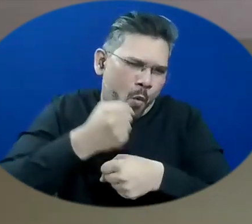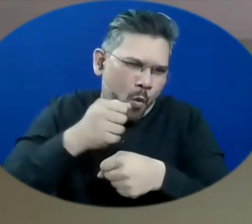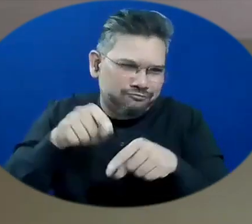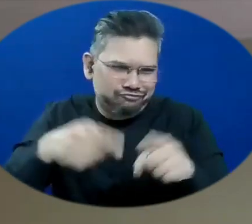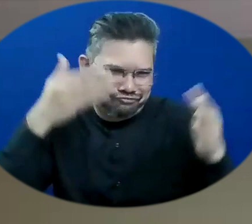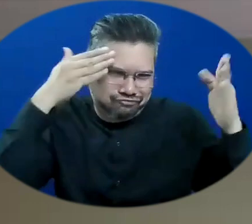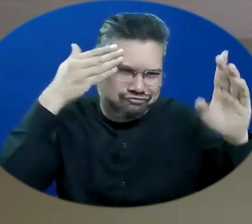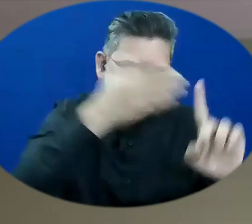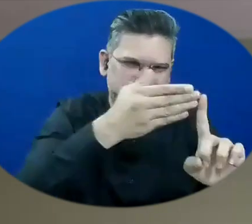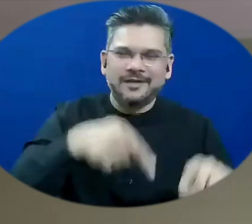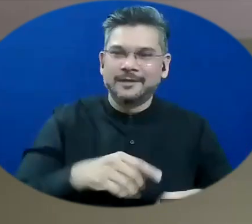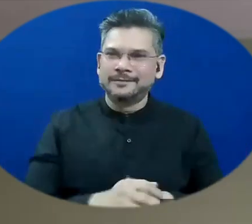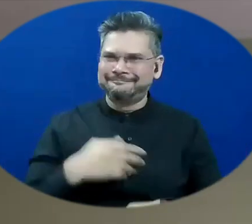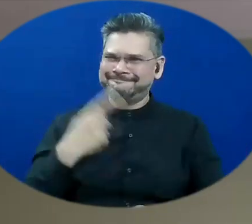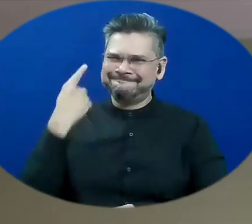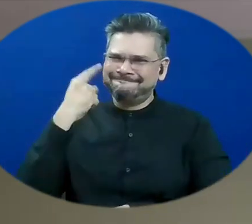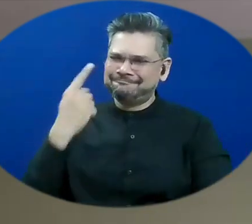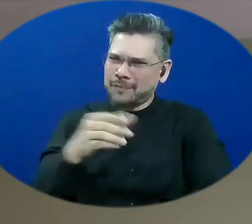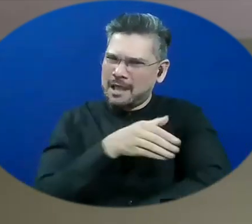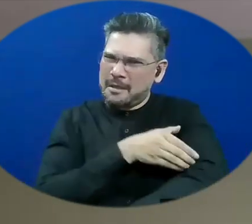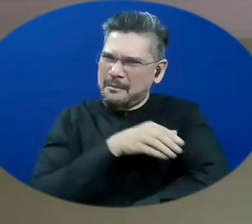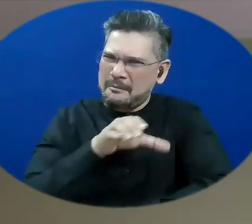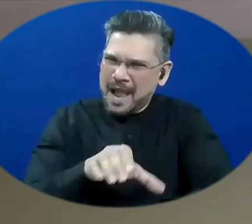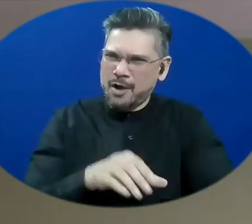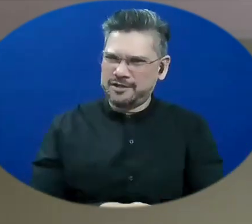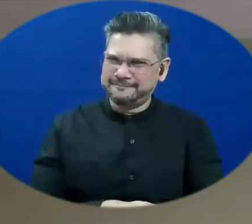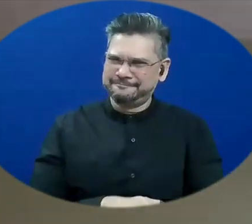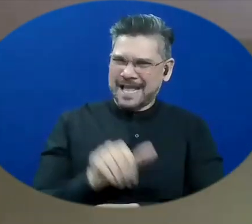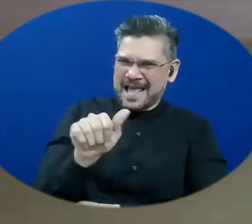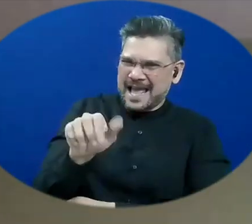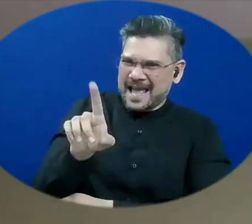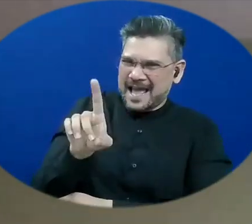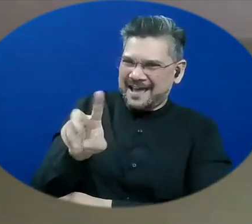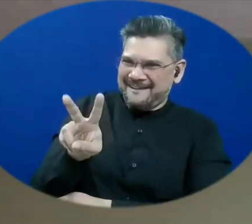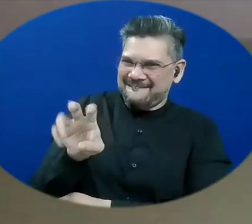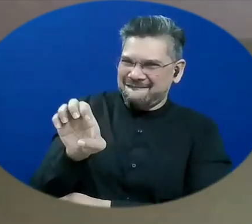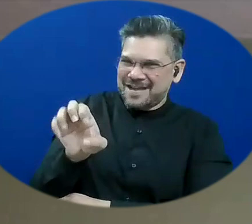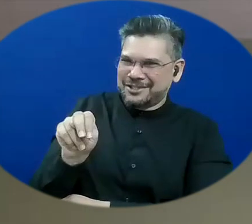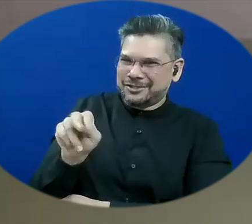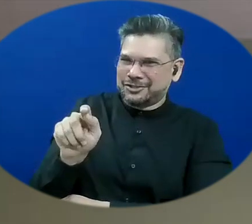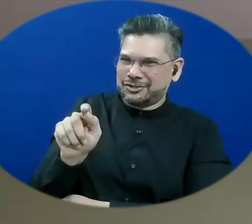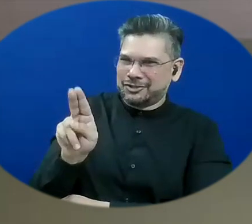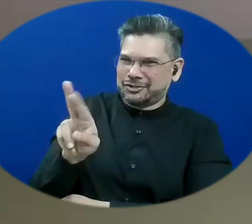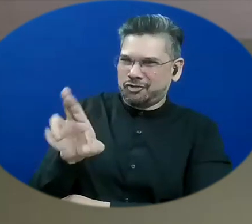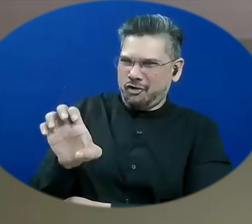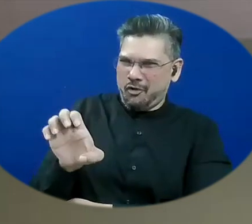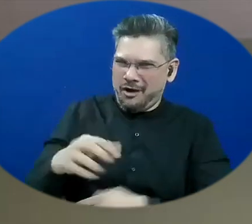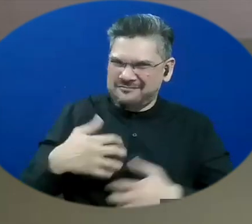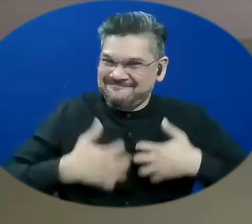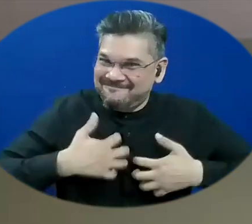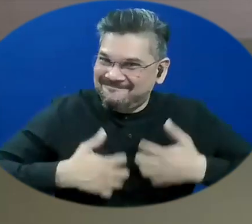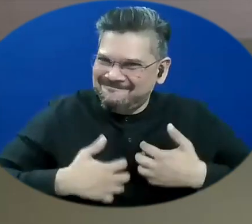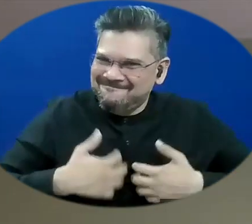words empowering. I heard the words adventure. And today, when we talk through and with other people's adventures, this is not